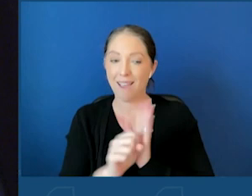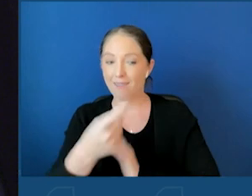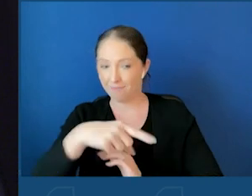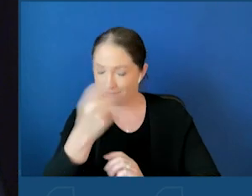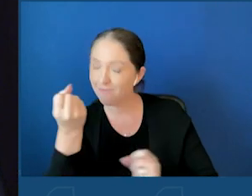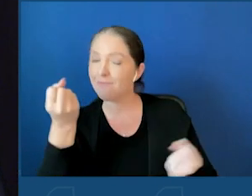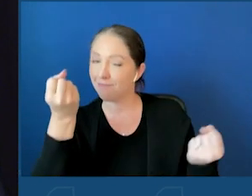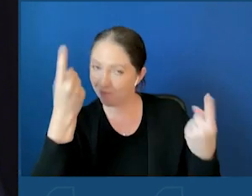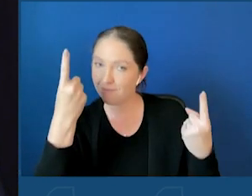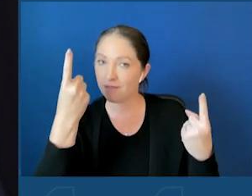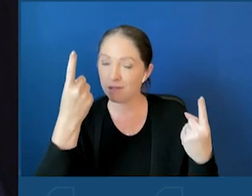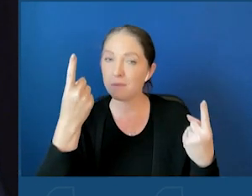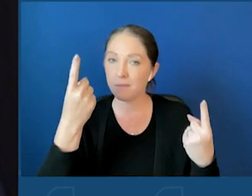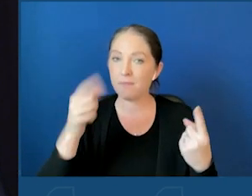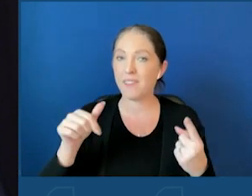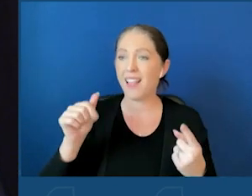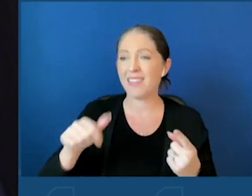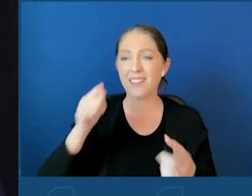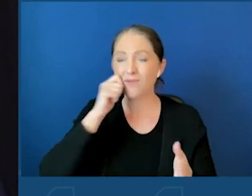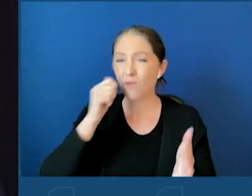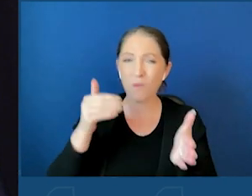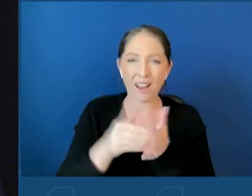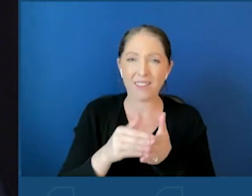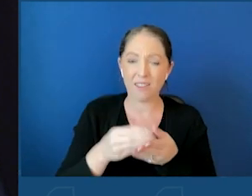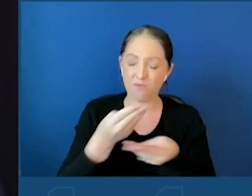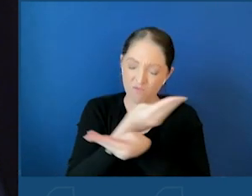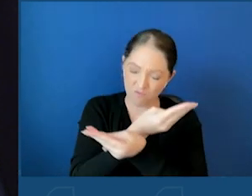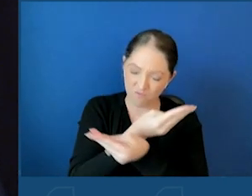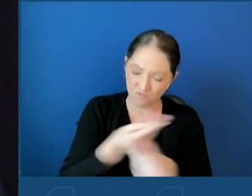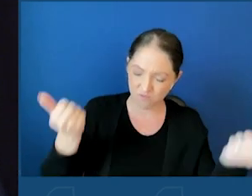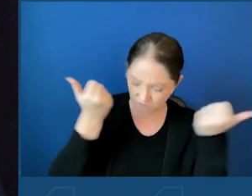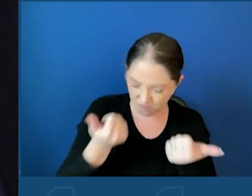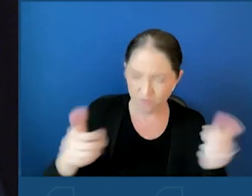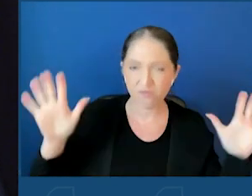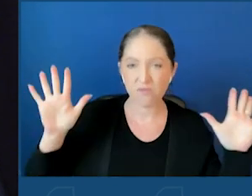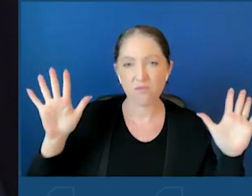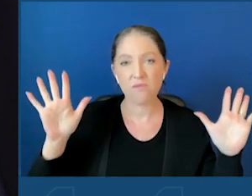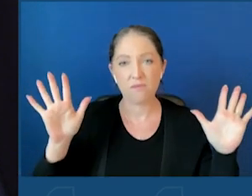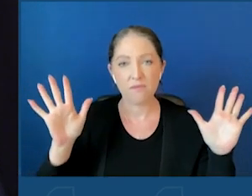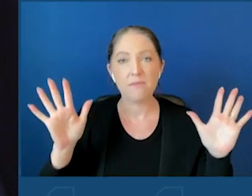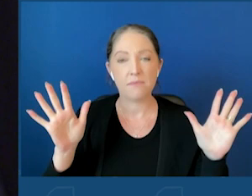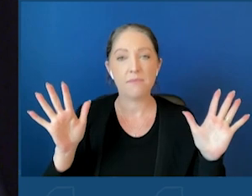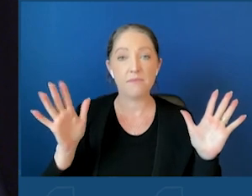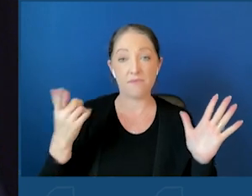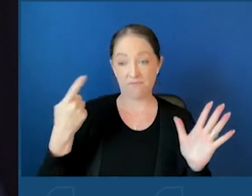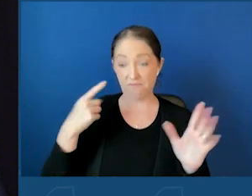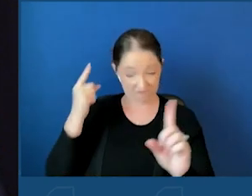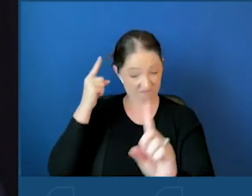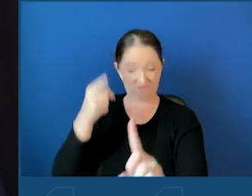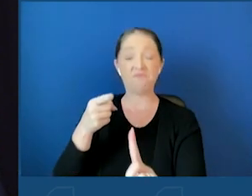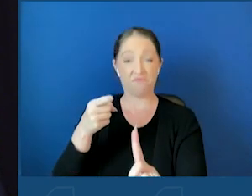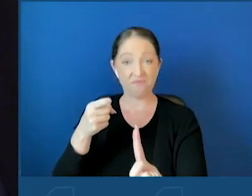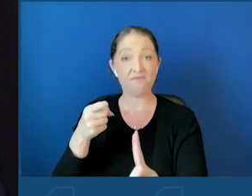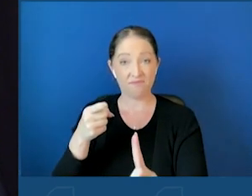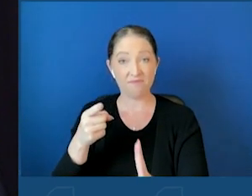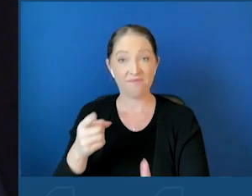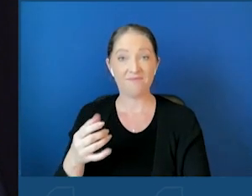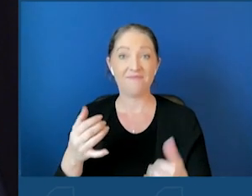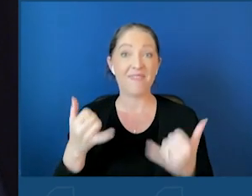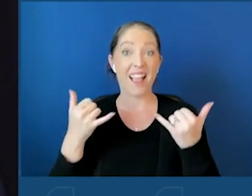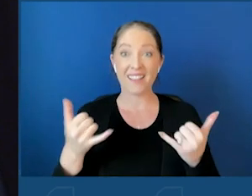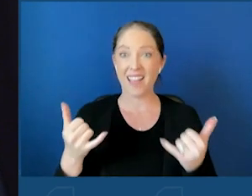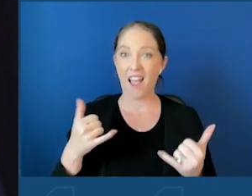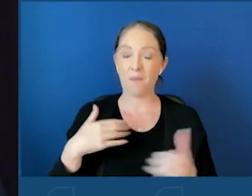this insidious form of racism which has plagued our state for far too long. That is what we're going to do, and it is now my pleasure to